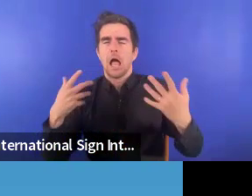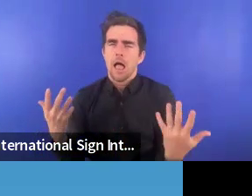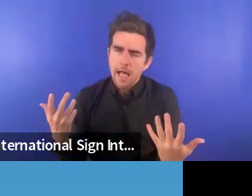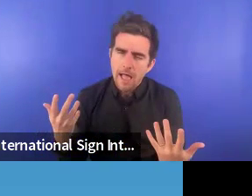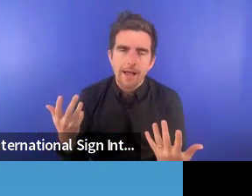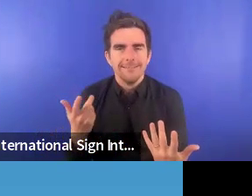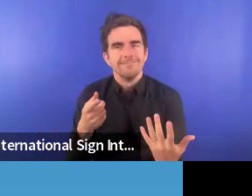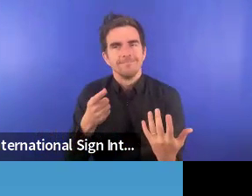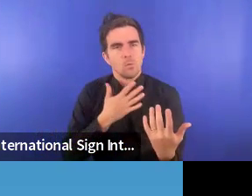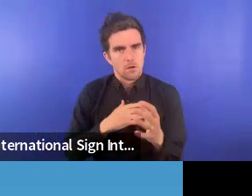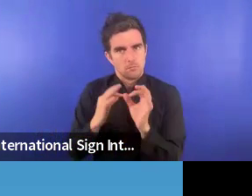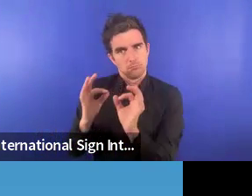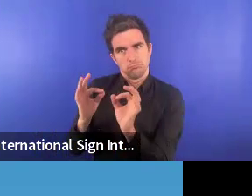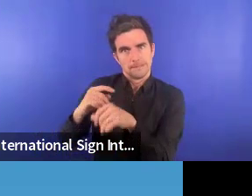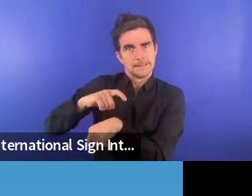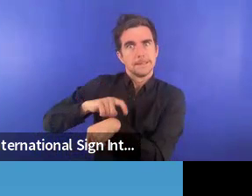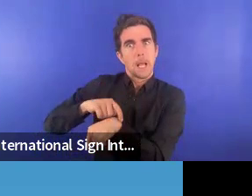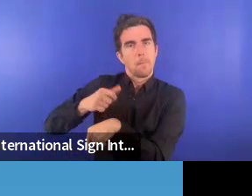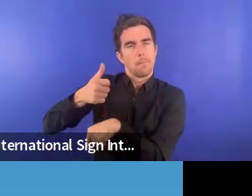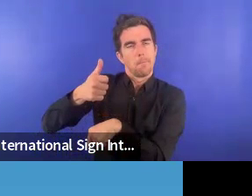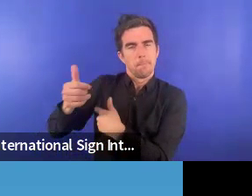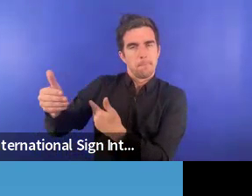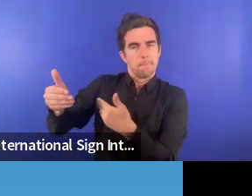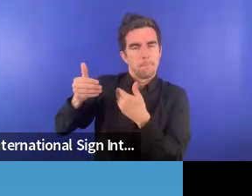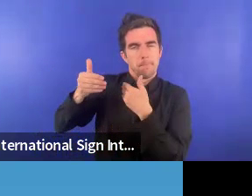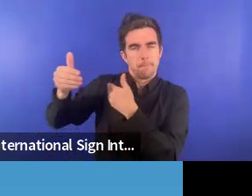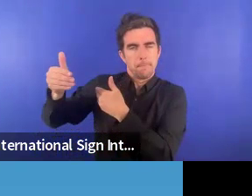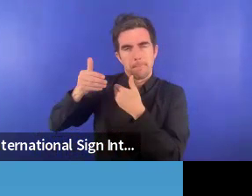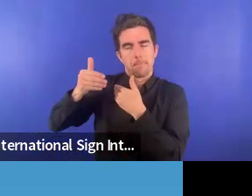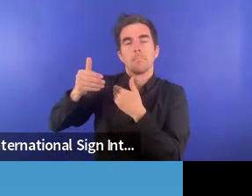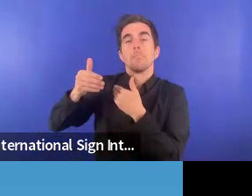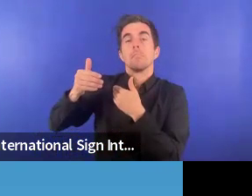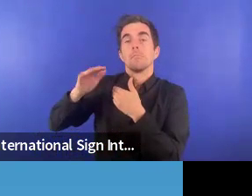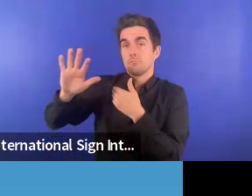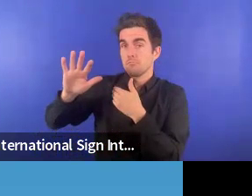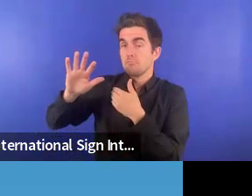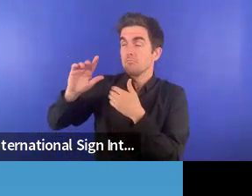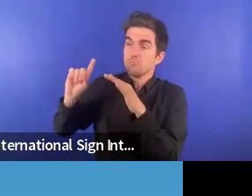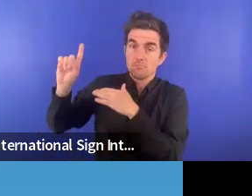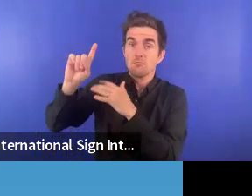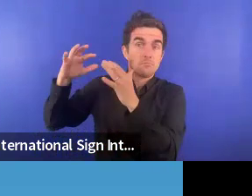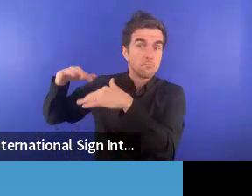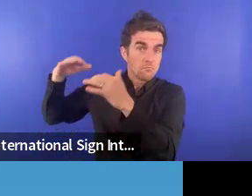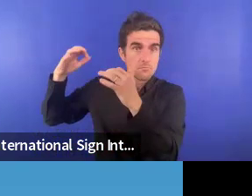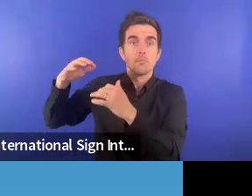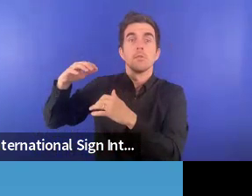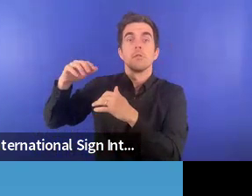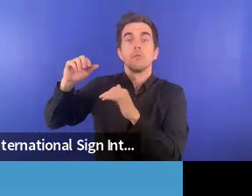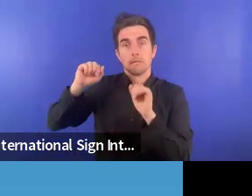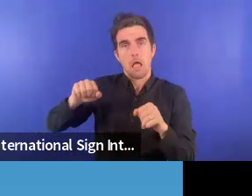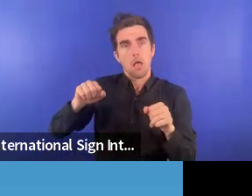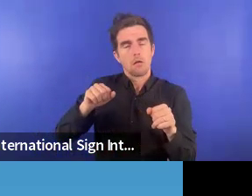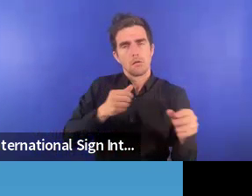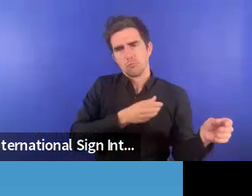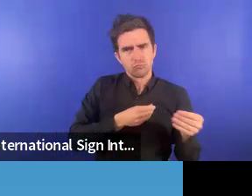congressmen or parliament have time to actually take those inputs and recommendations into consideration. So just